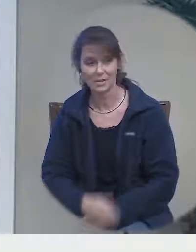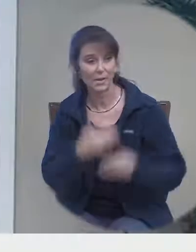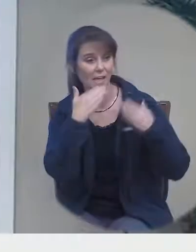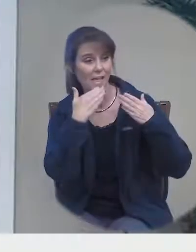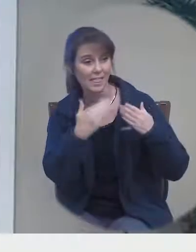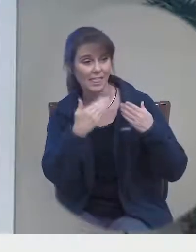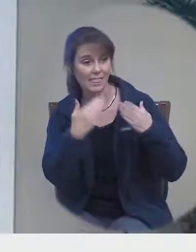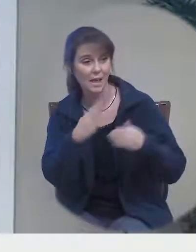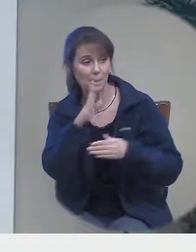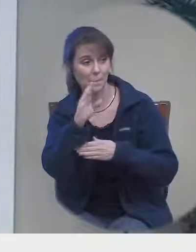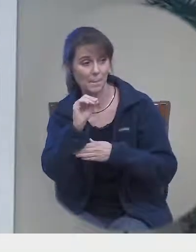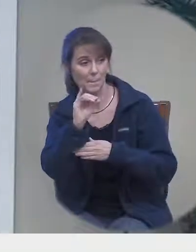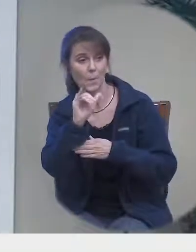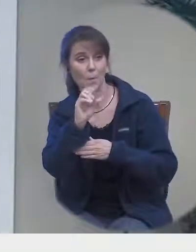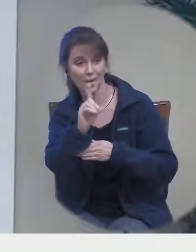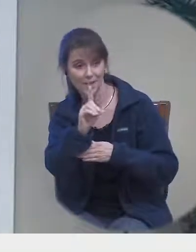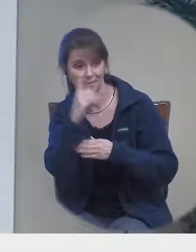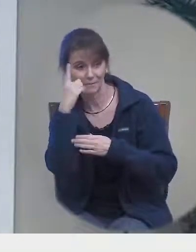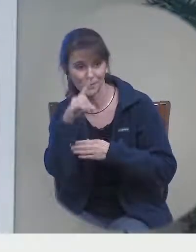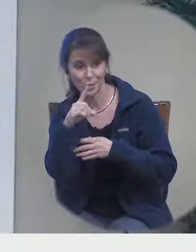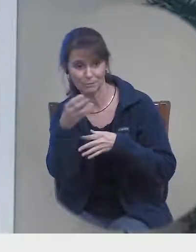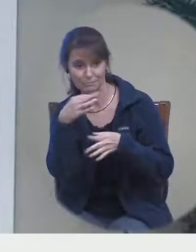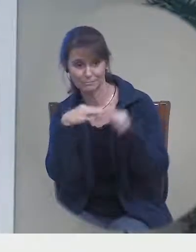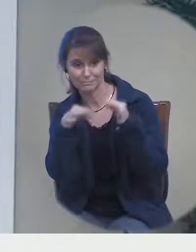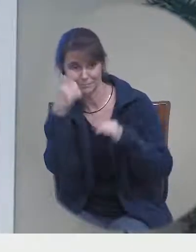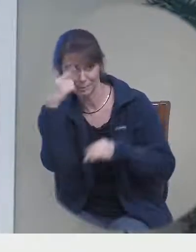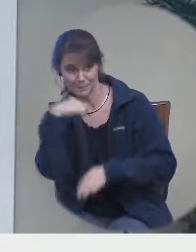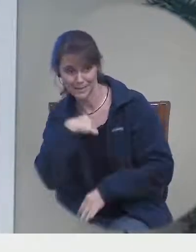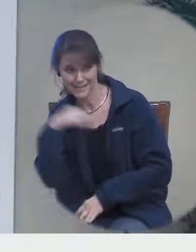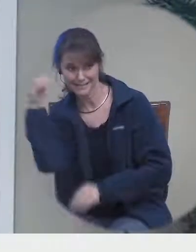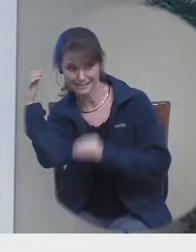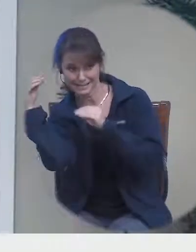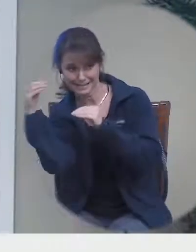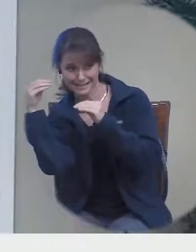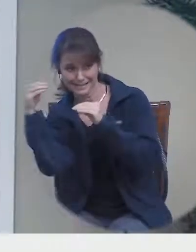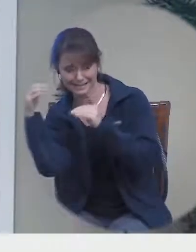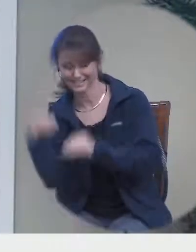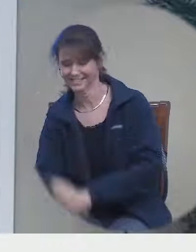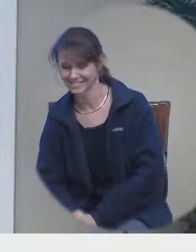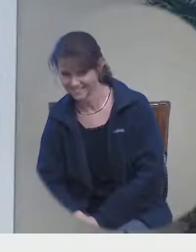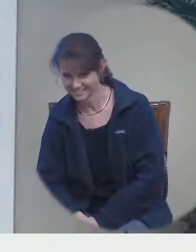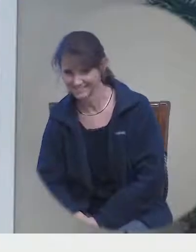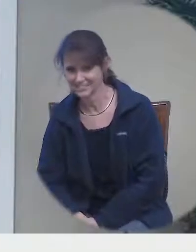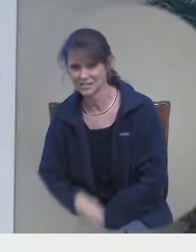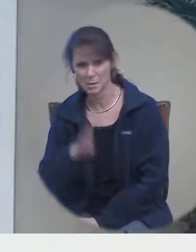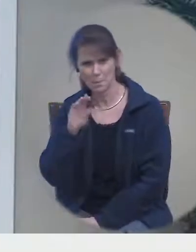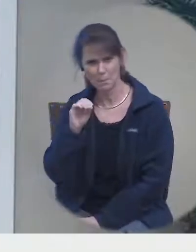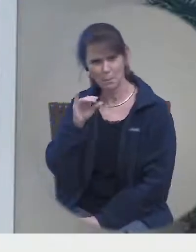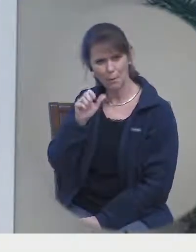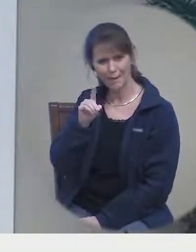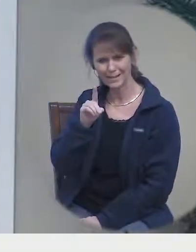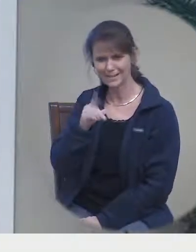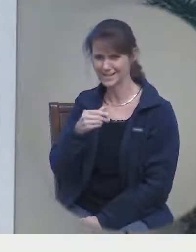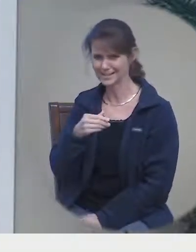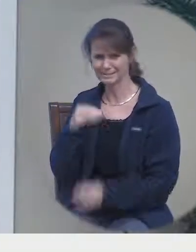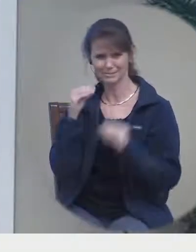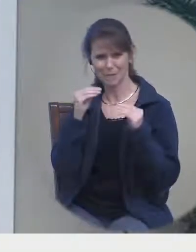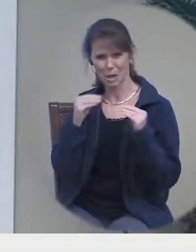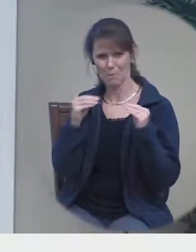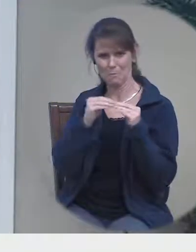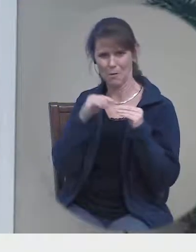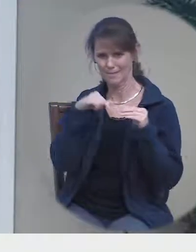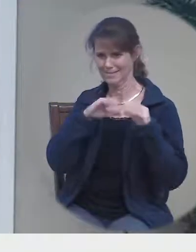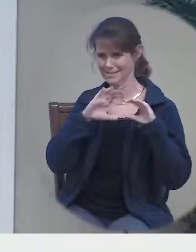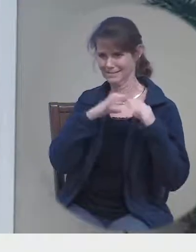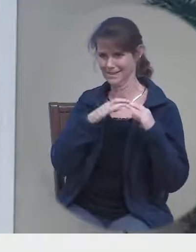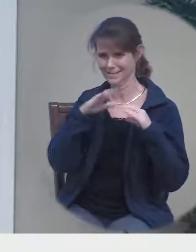filling in for me last Wednesday on short notice. I think Boyd's taught more of this class than I have,